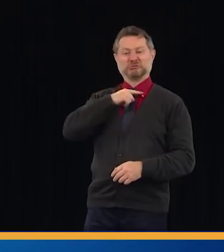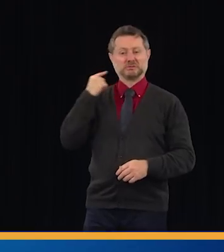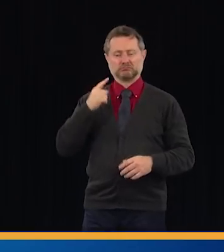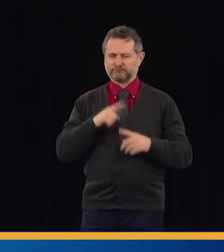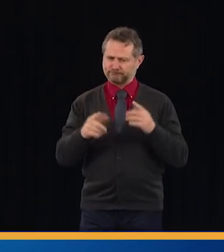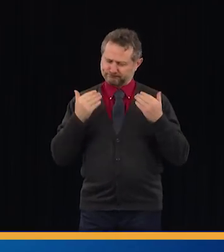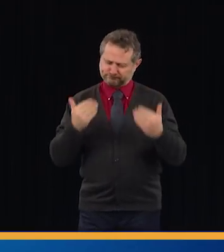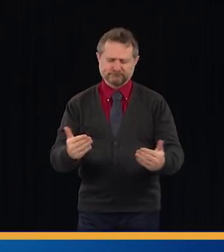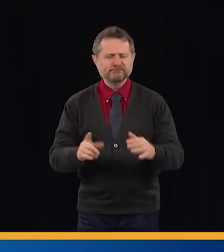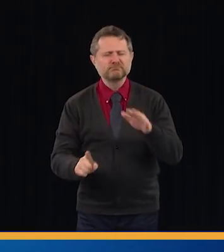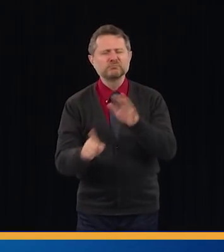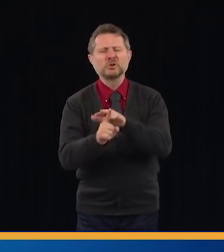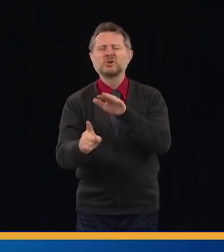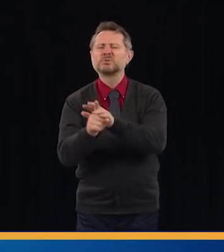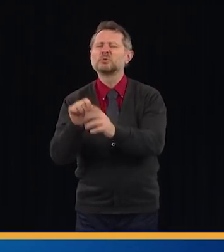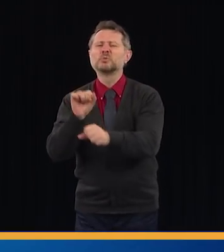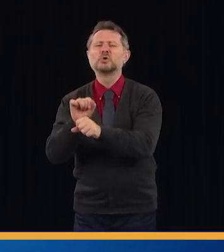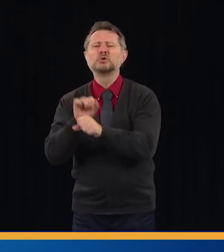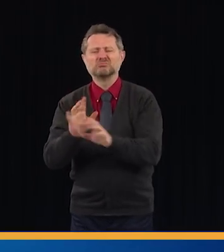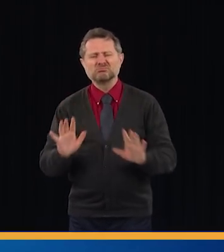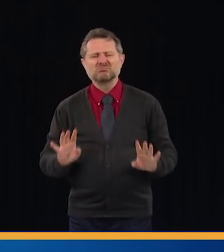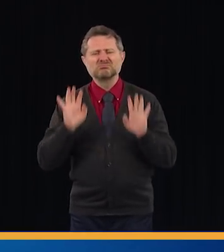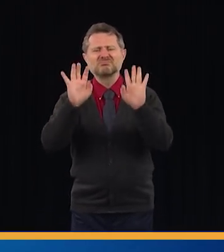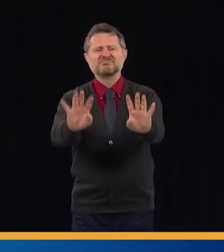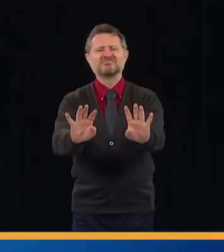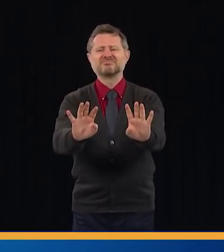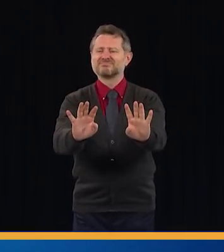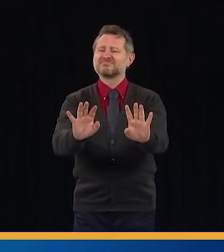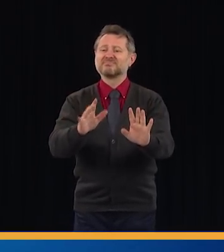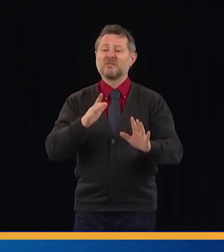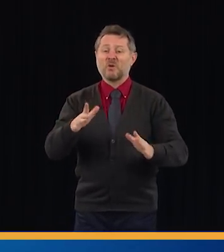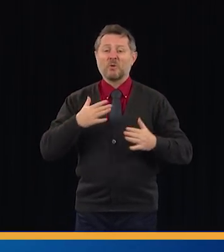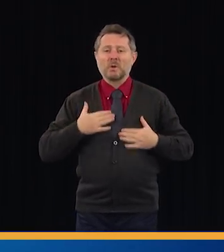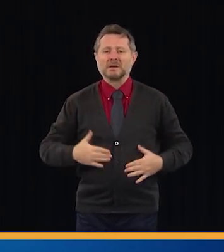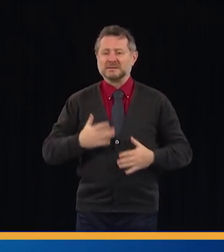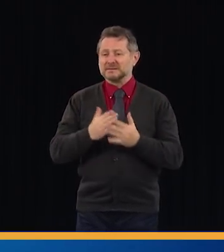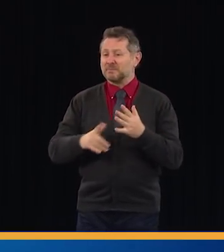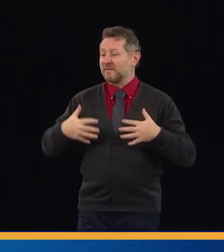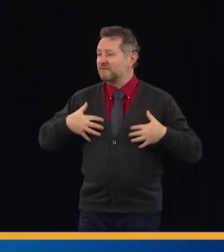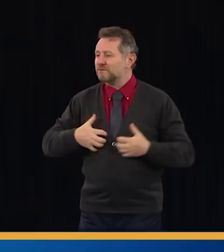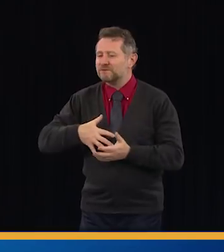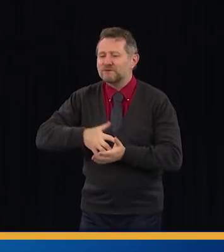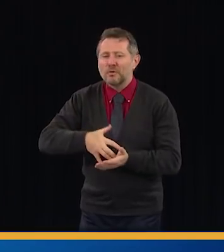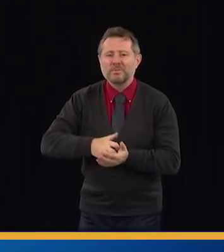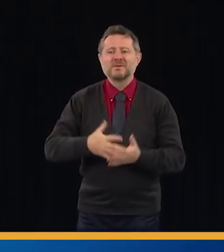Many of them vulnerable people who this